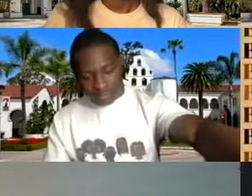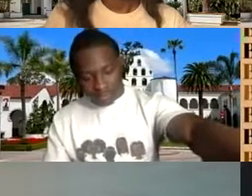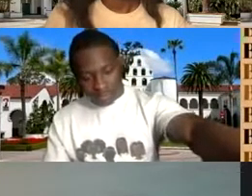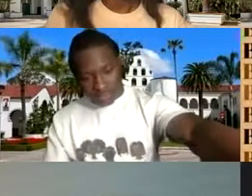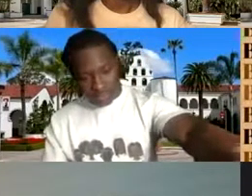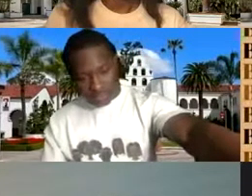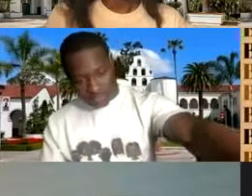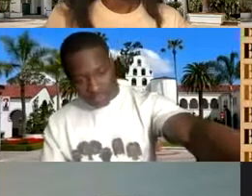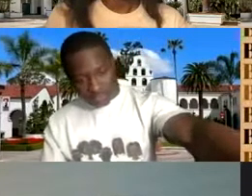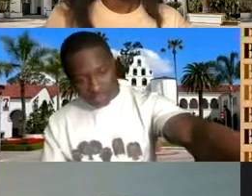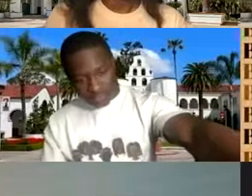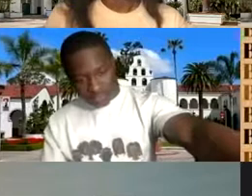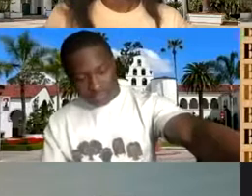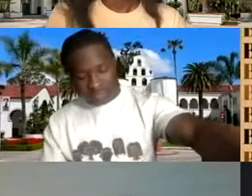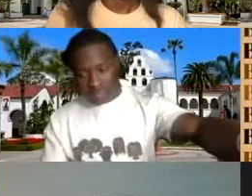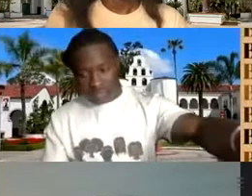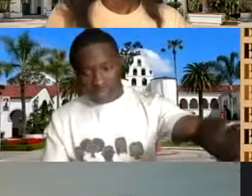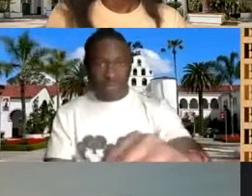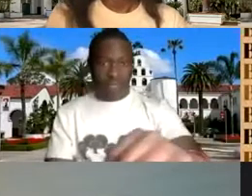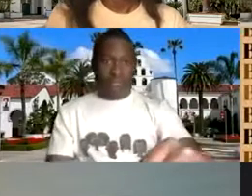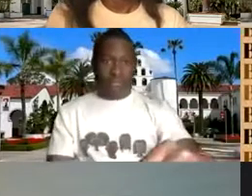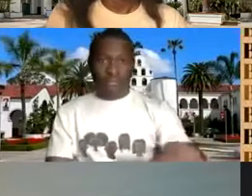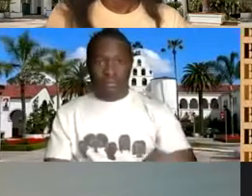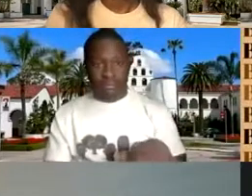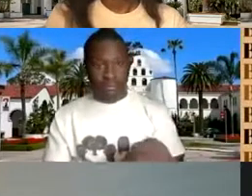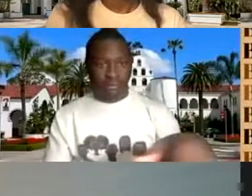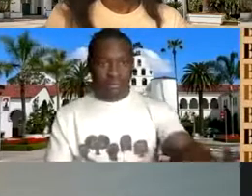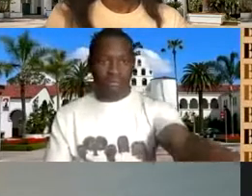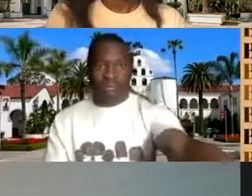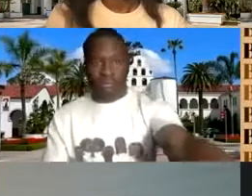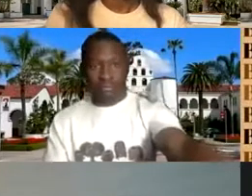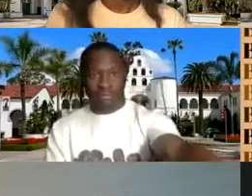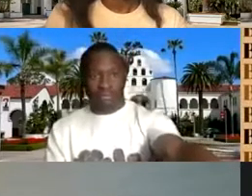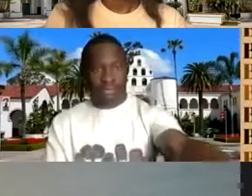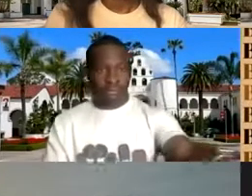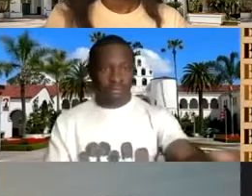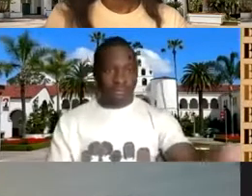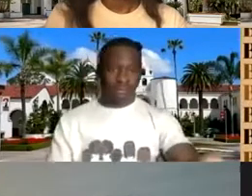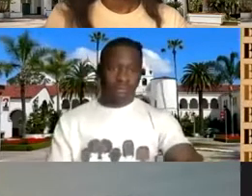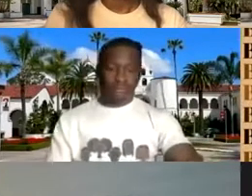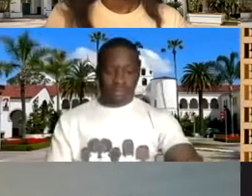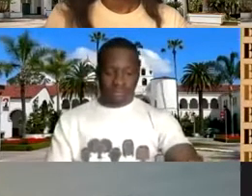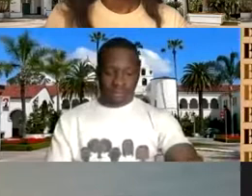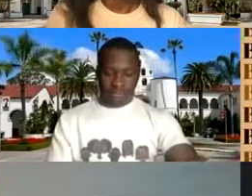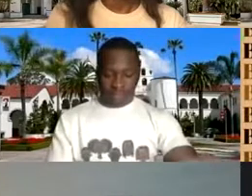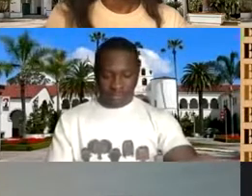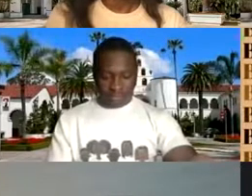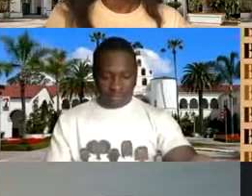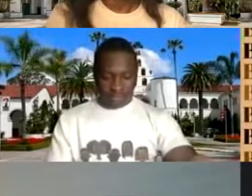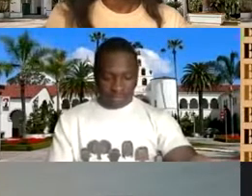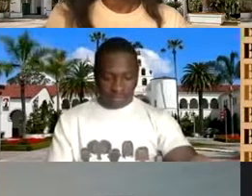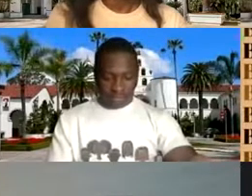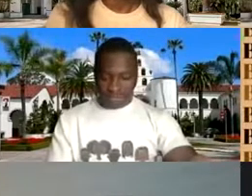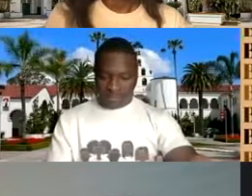shock with the workload and the study habits that you need to maintain in order to succeed. But personally, I think I